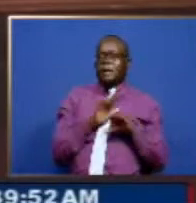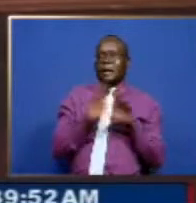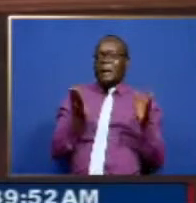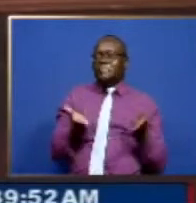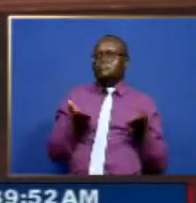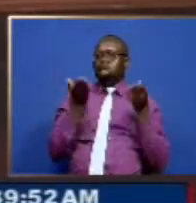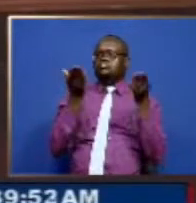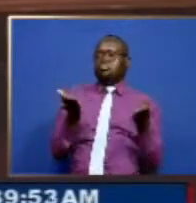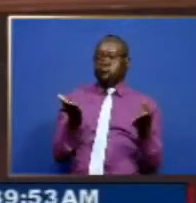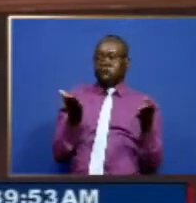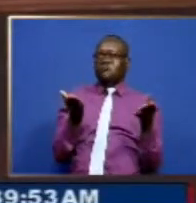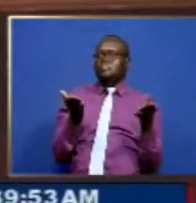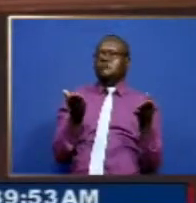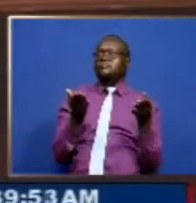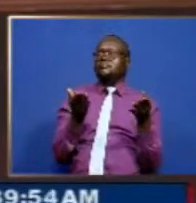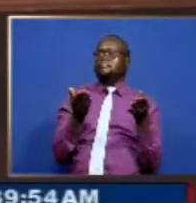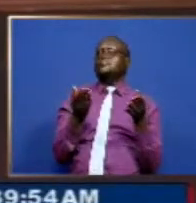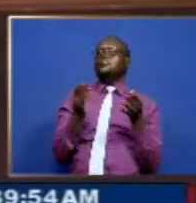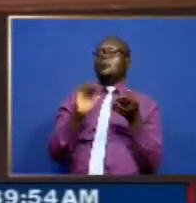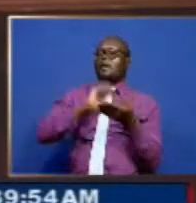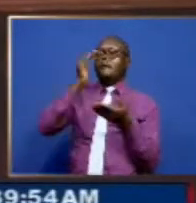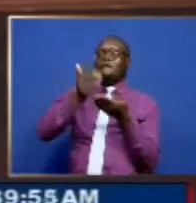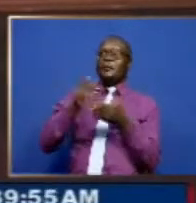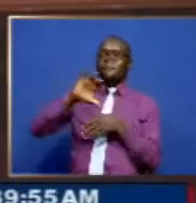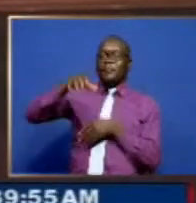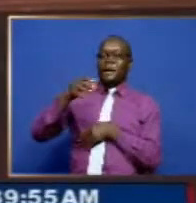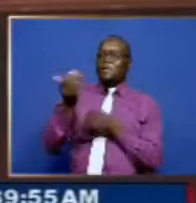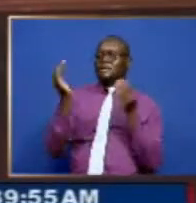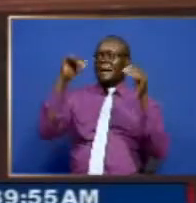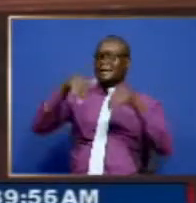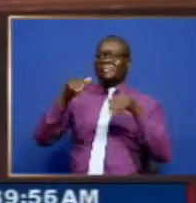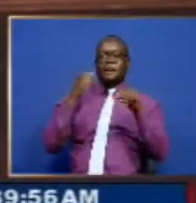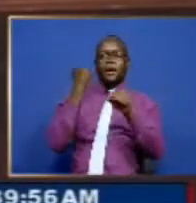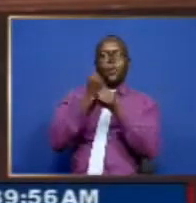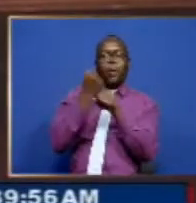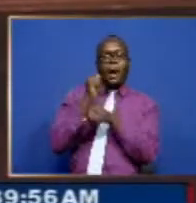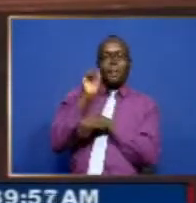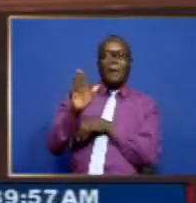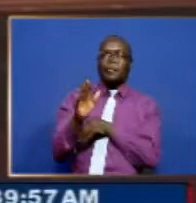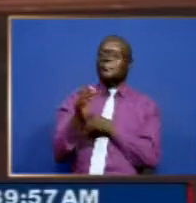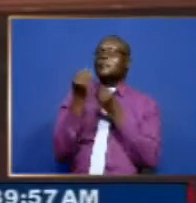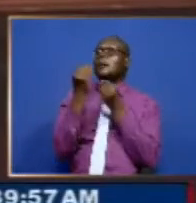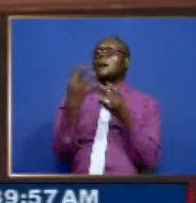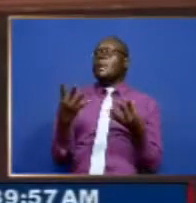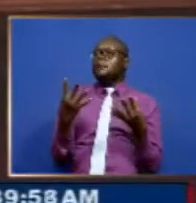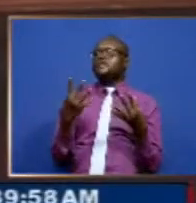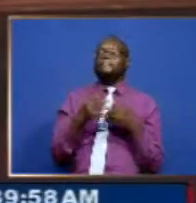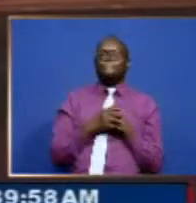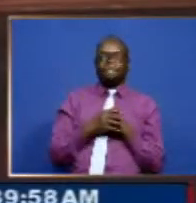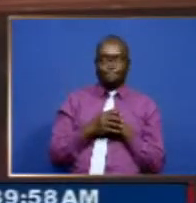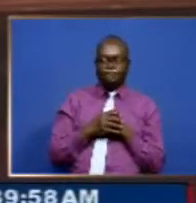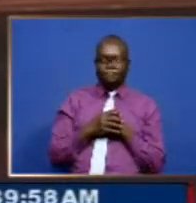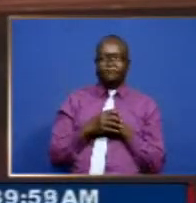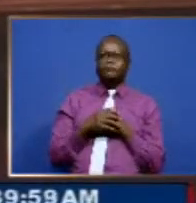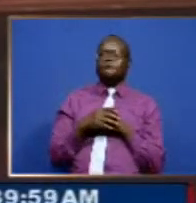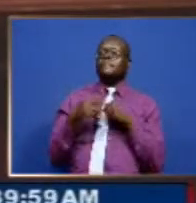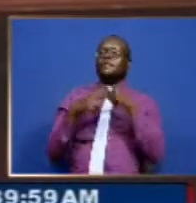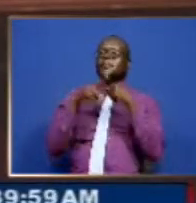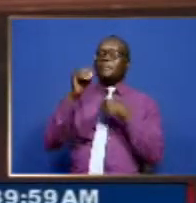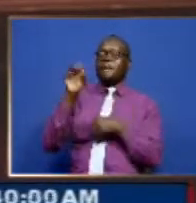non-remittance of the requisition funds for the County Assembly operations amounting to Kenyan shillings